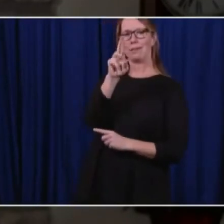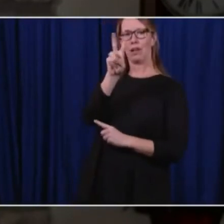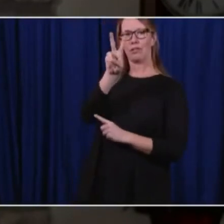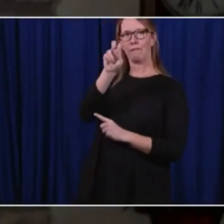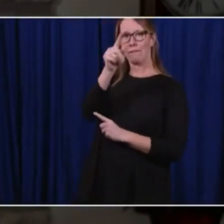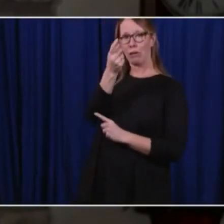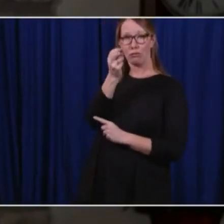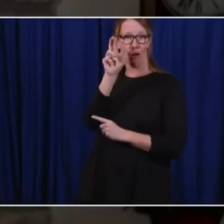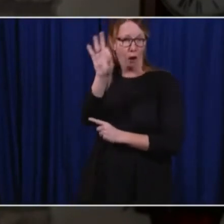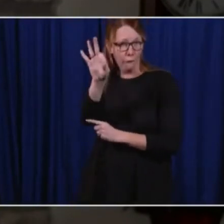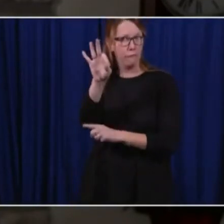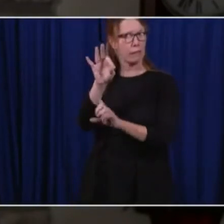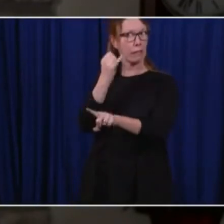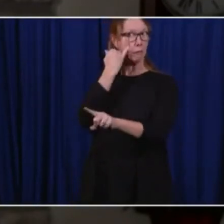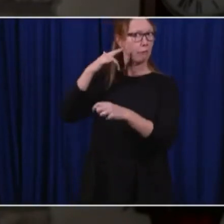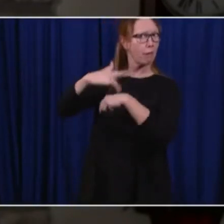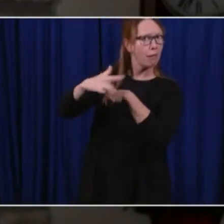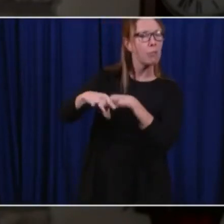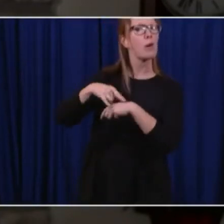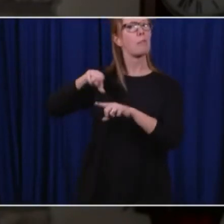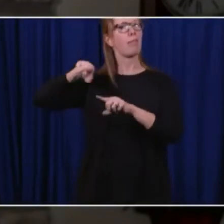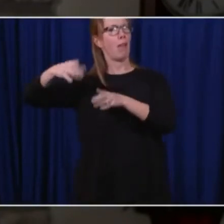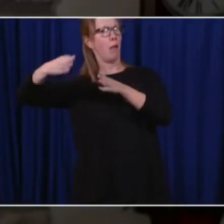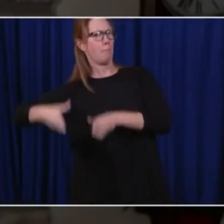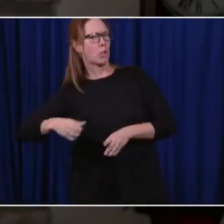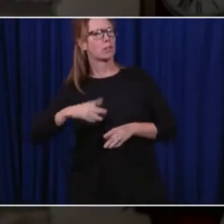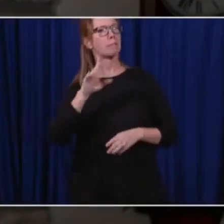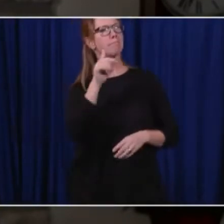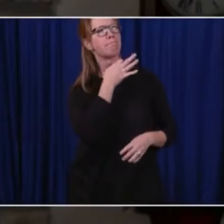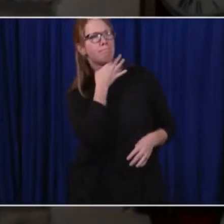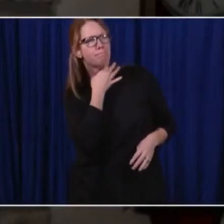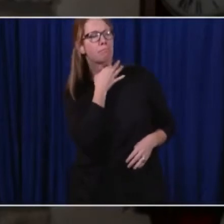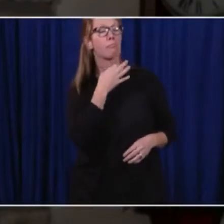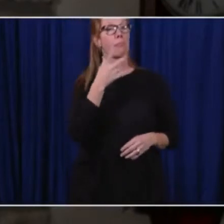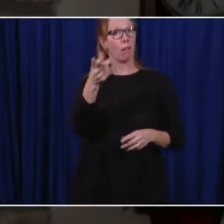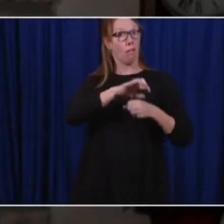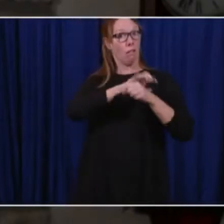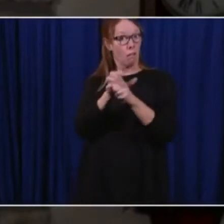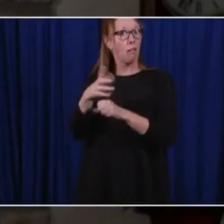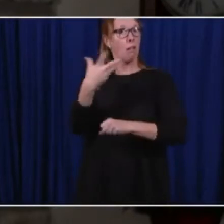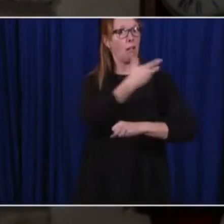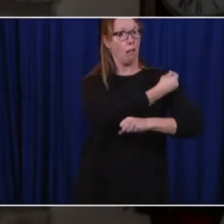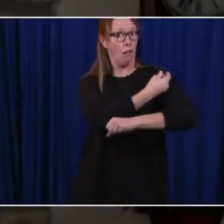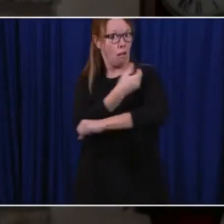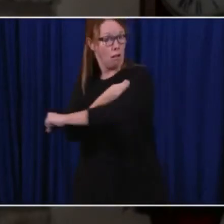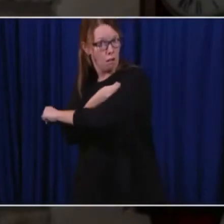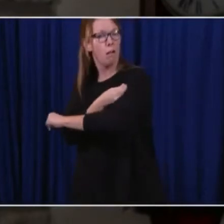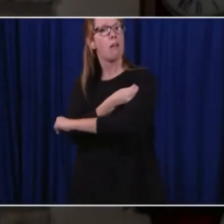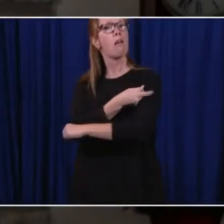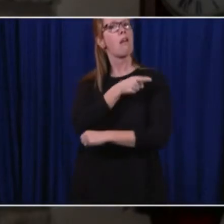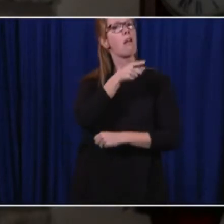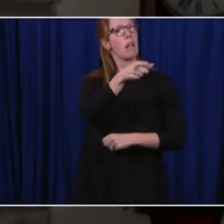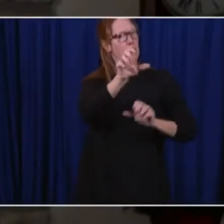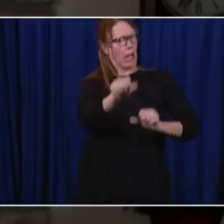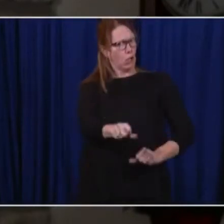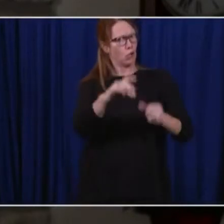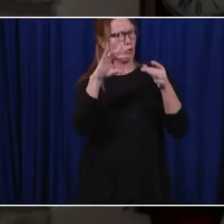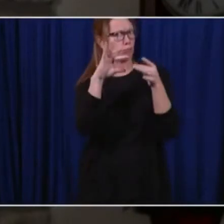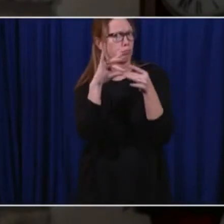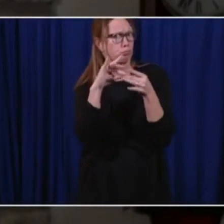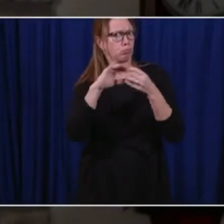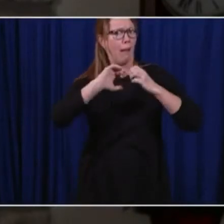around. But this viewer is wondering, while we're seeing the COVID-19 vaccine rollout, are you able to speak on how the